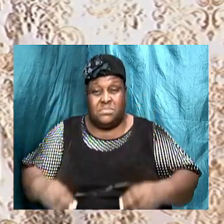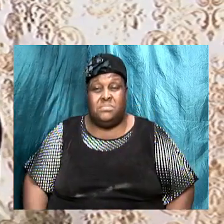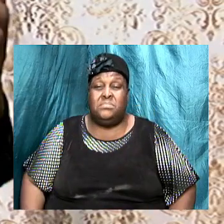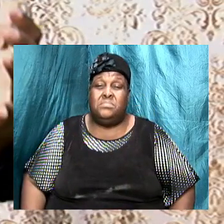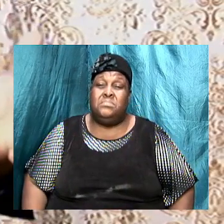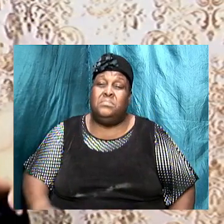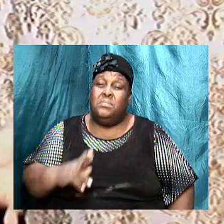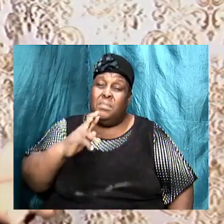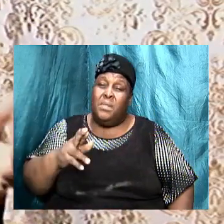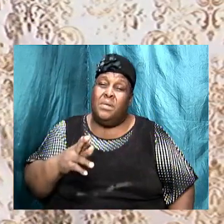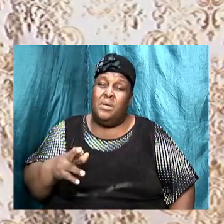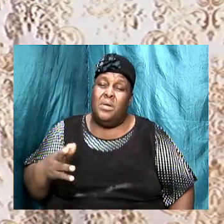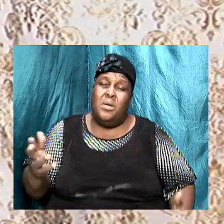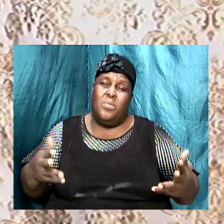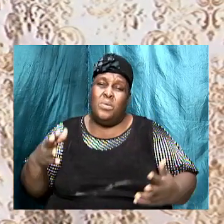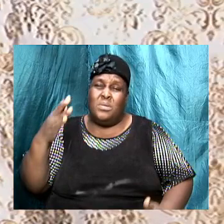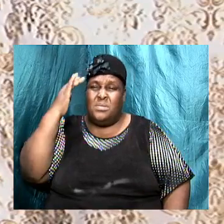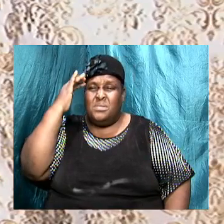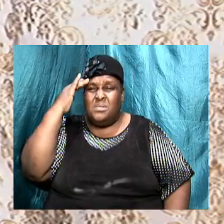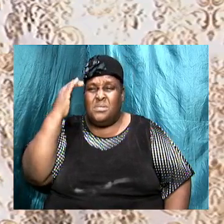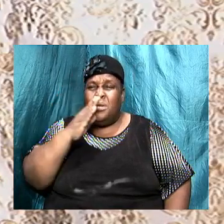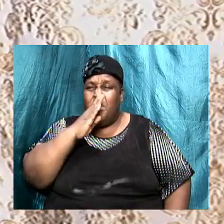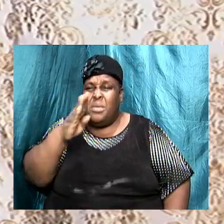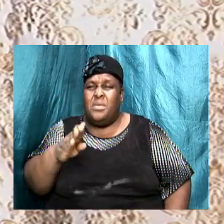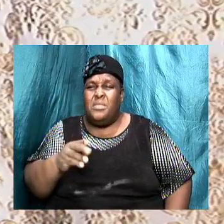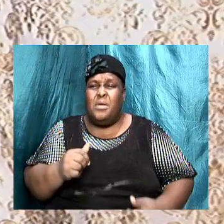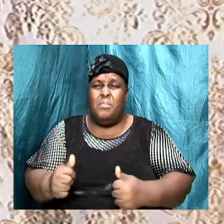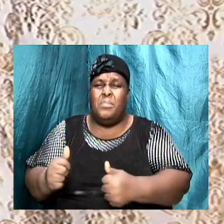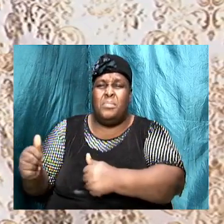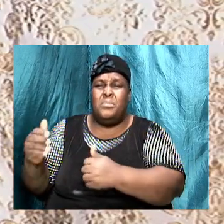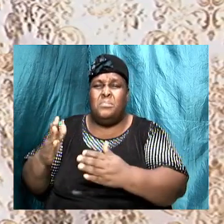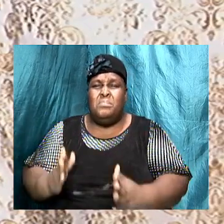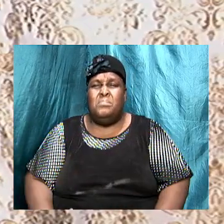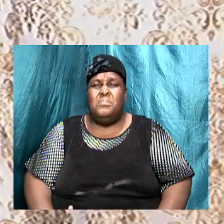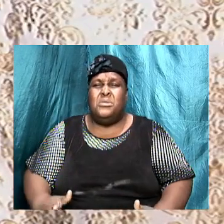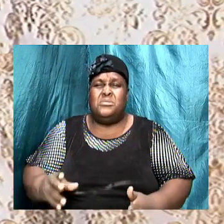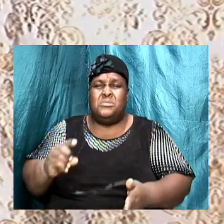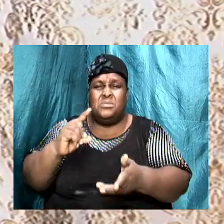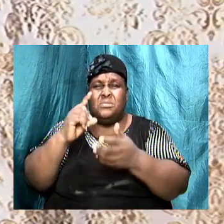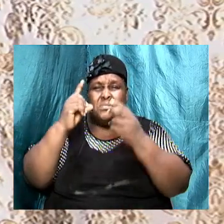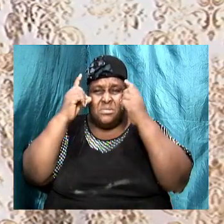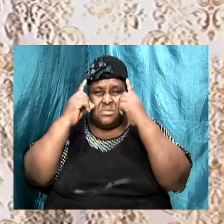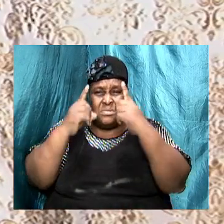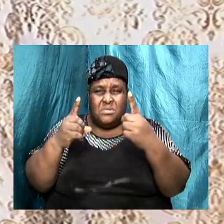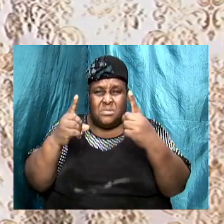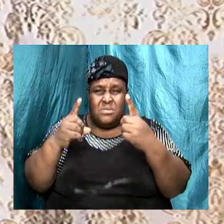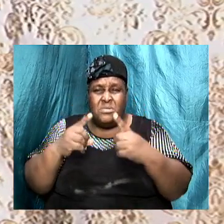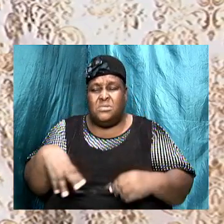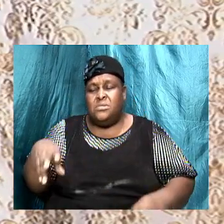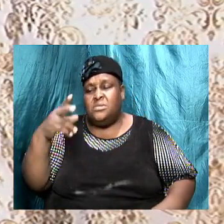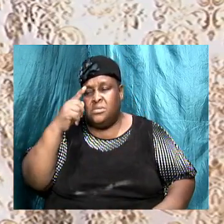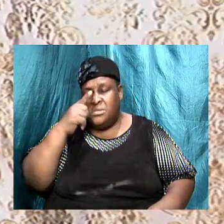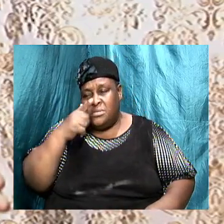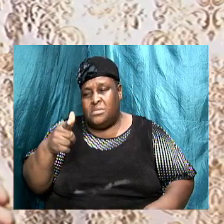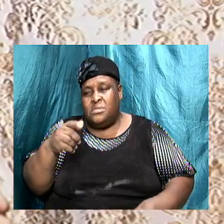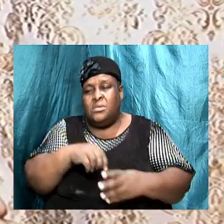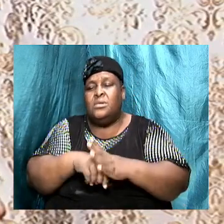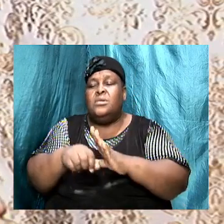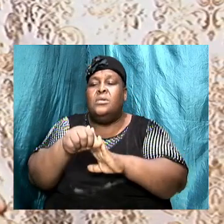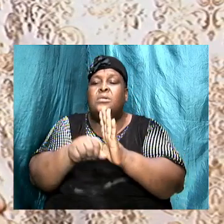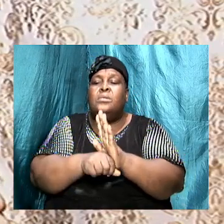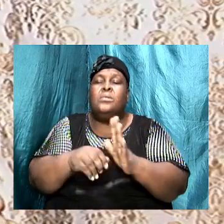are what we consider to be the apostles' doctrine. And if you look in the scriptures, whatever Paul